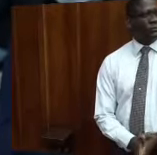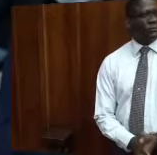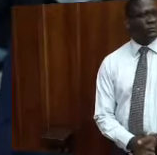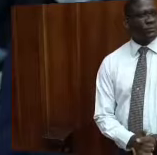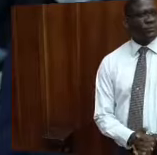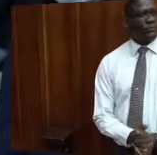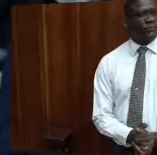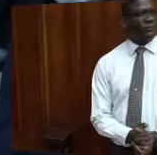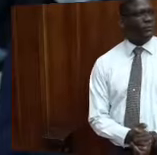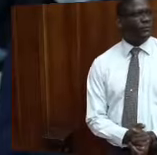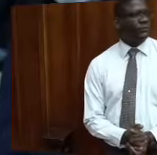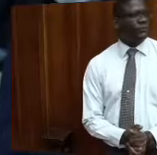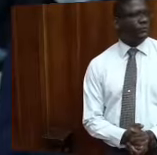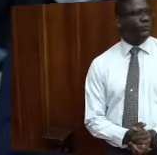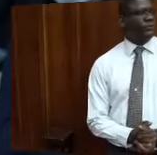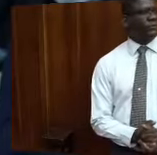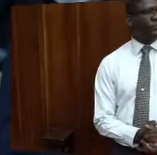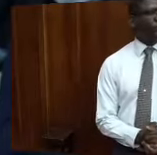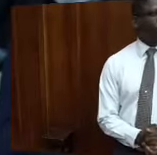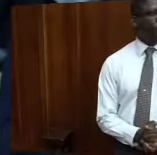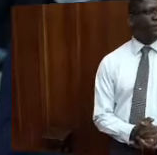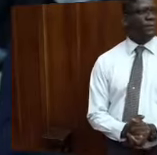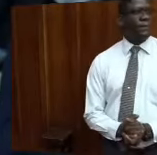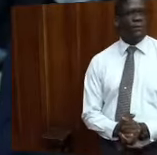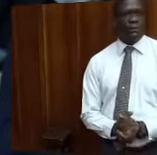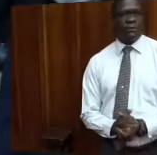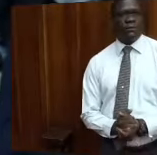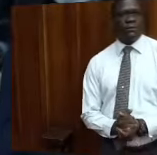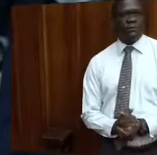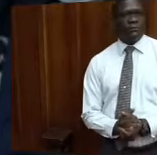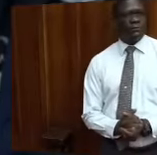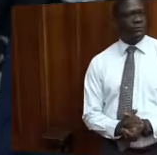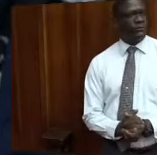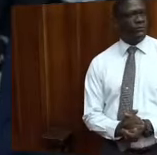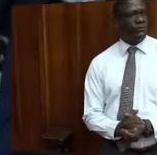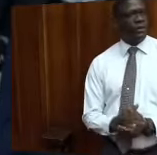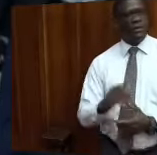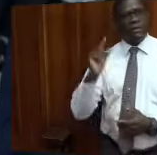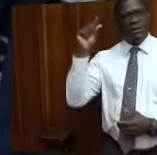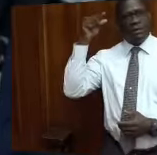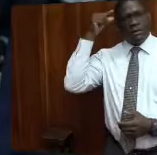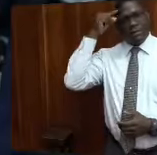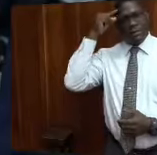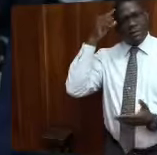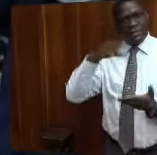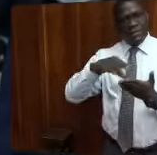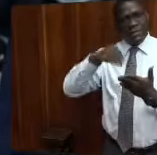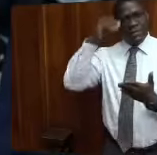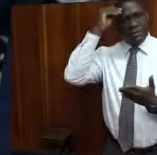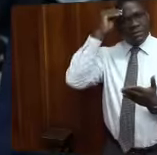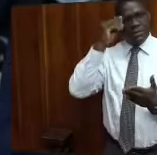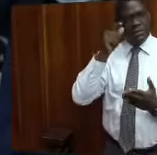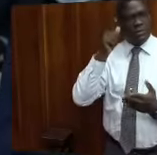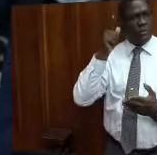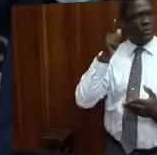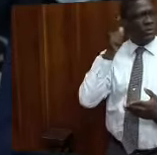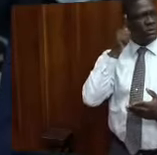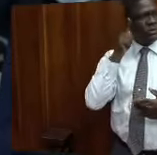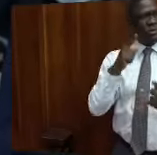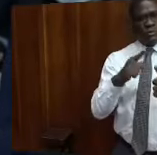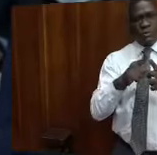our policy position was in response to an outcry for justice from the people for the abuses which were committed